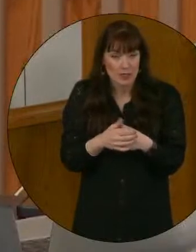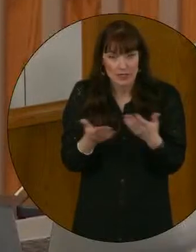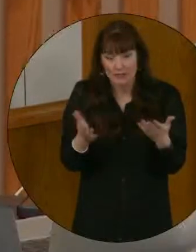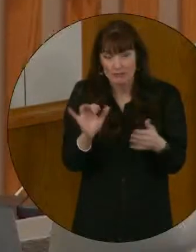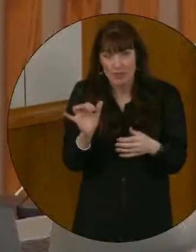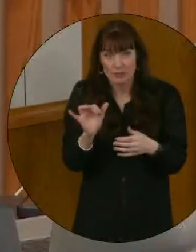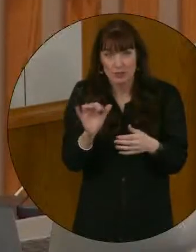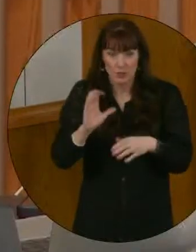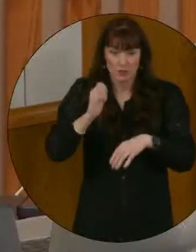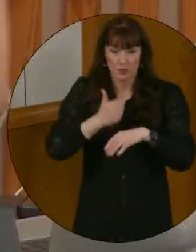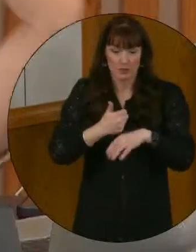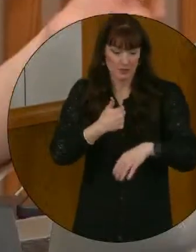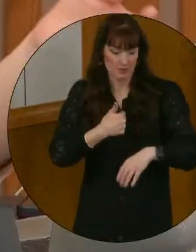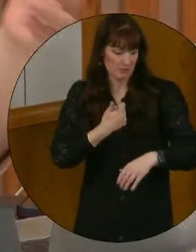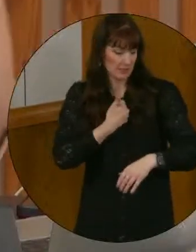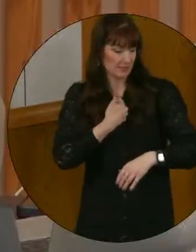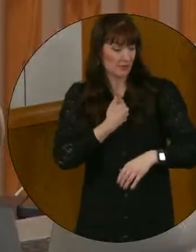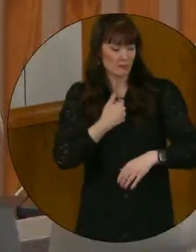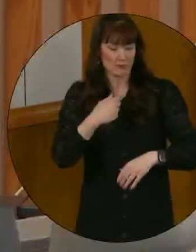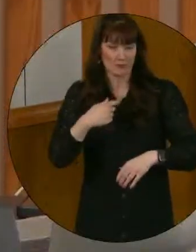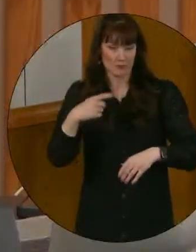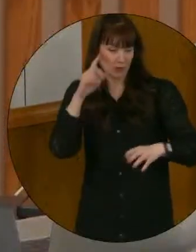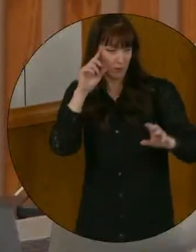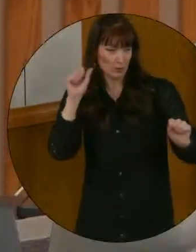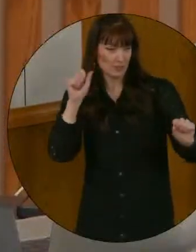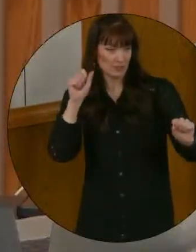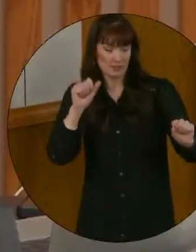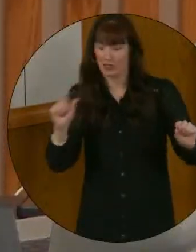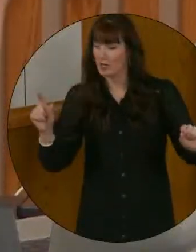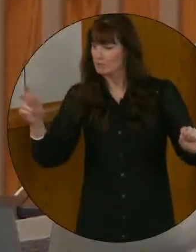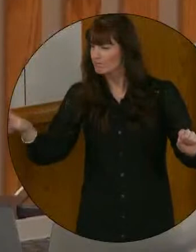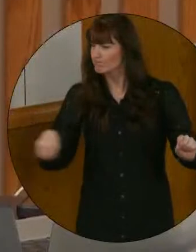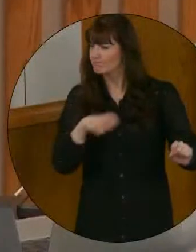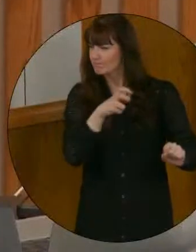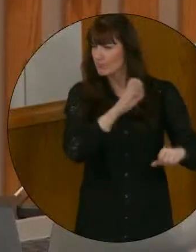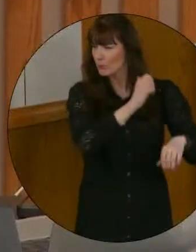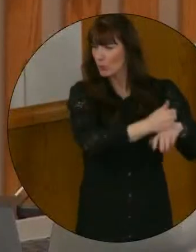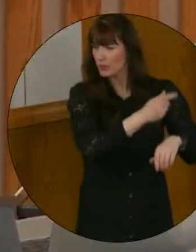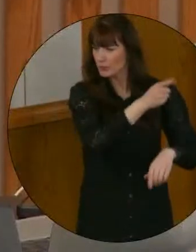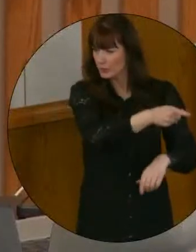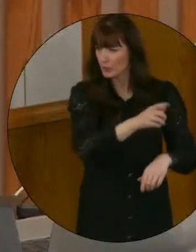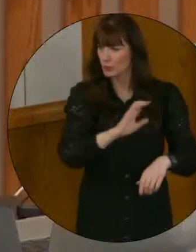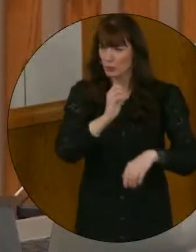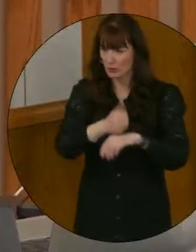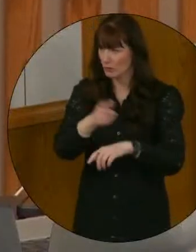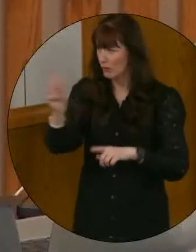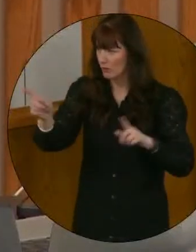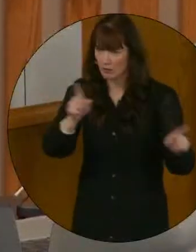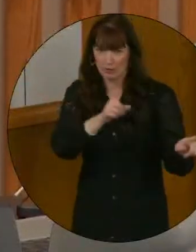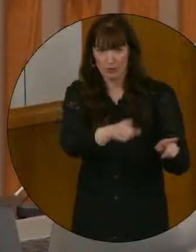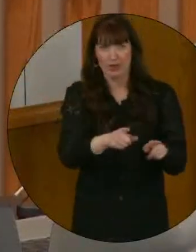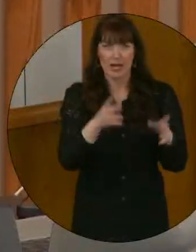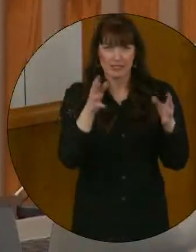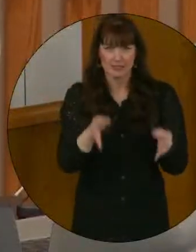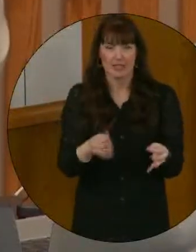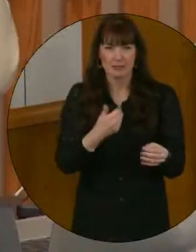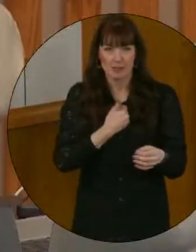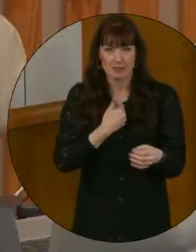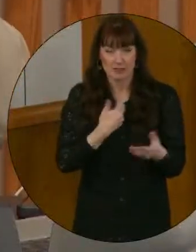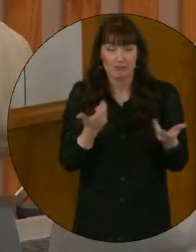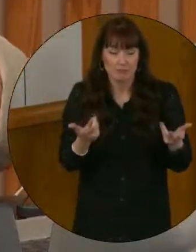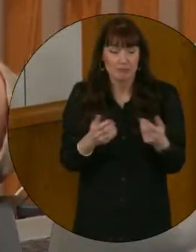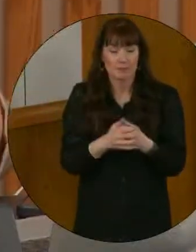also appointments that I make as president to different committees, but primarily focused on the direct appointments and the whole group appointments that we